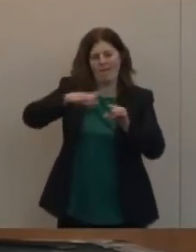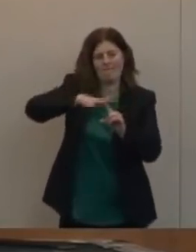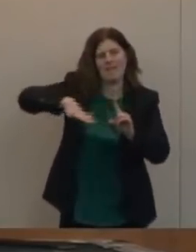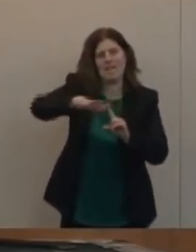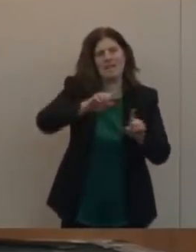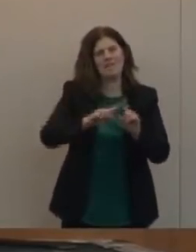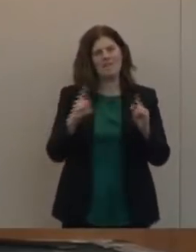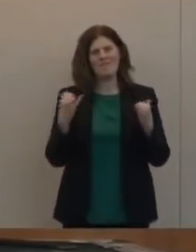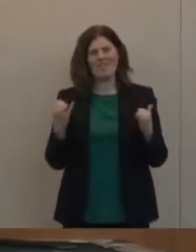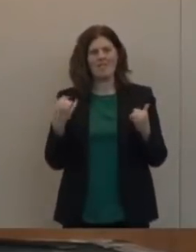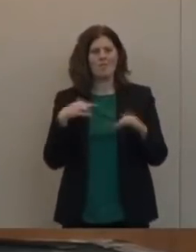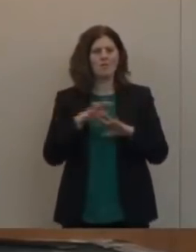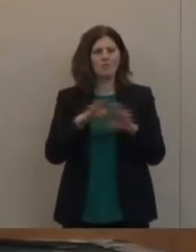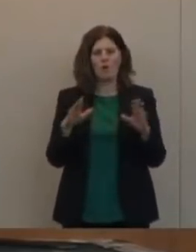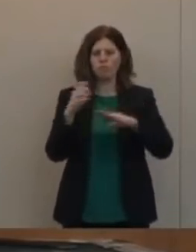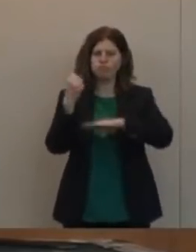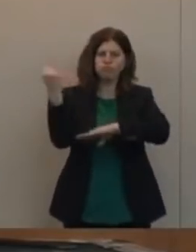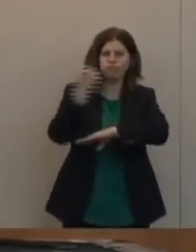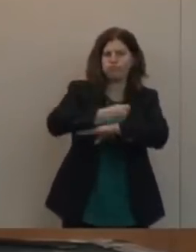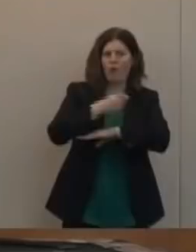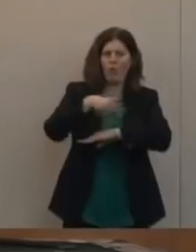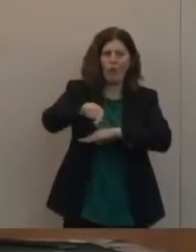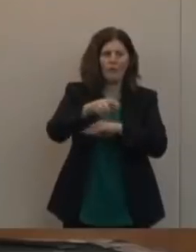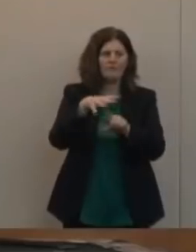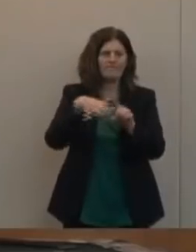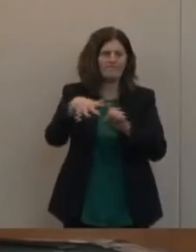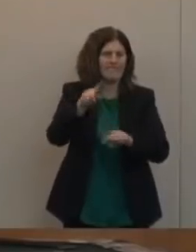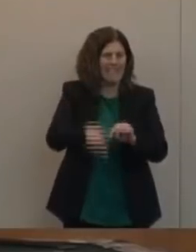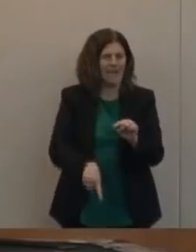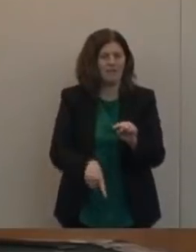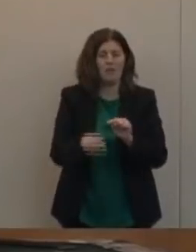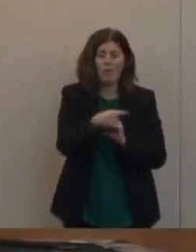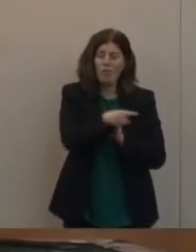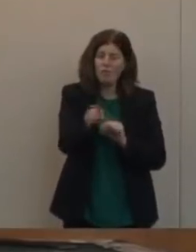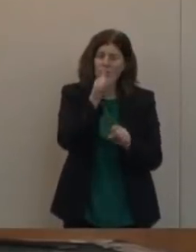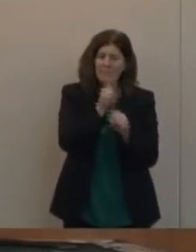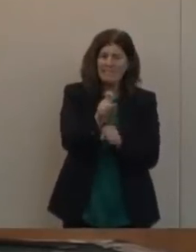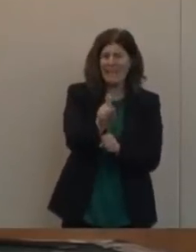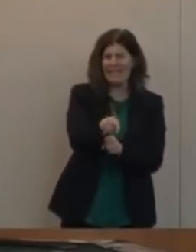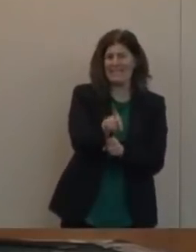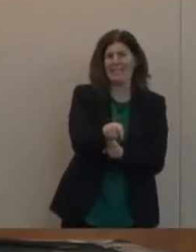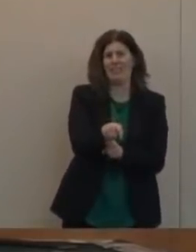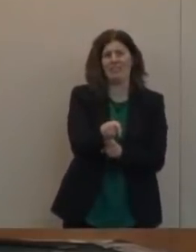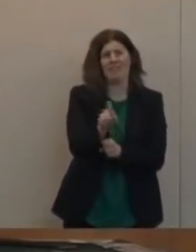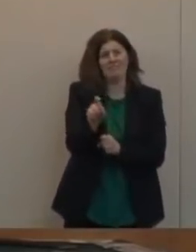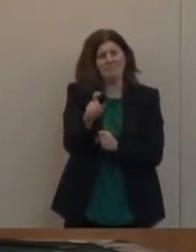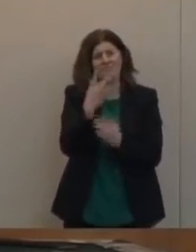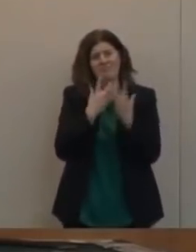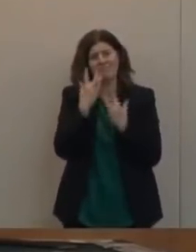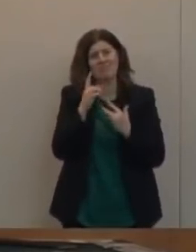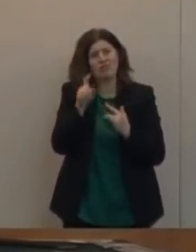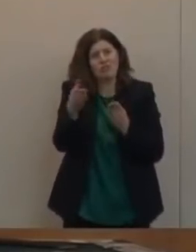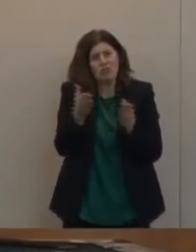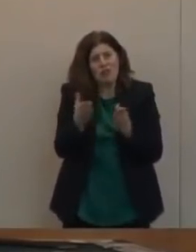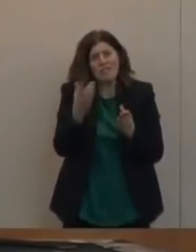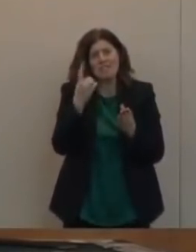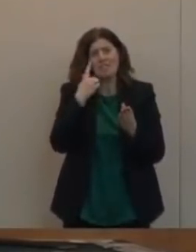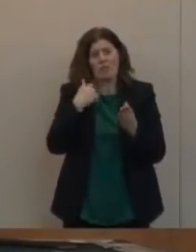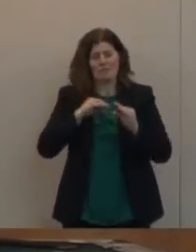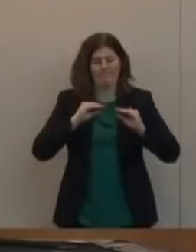we typically don't close those environments because those are necessary and needed services with trained